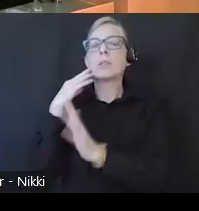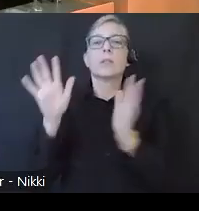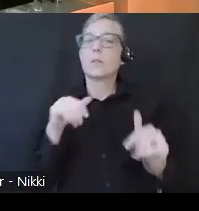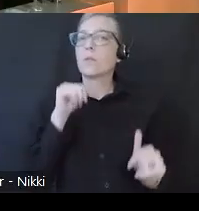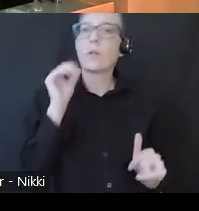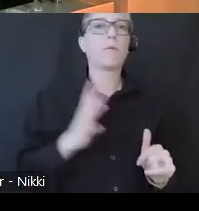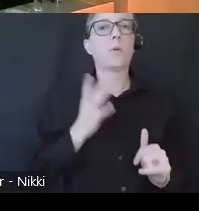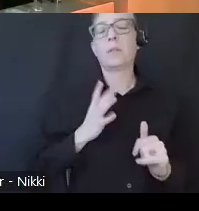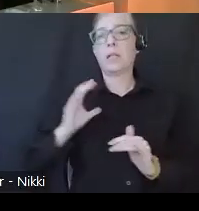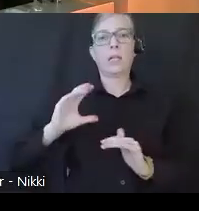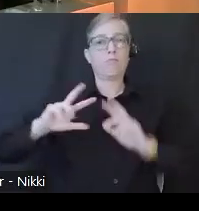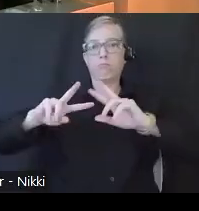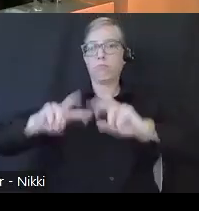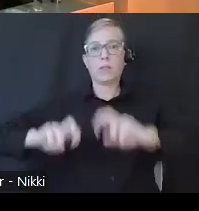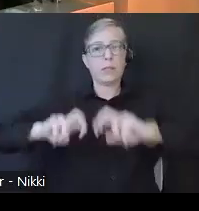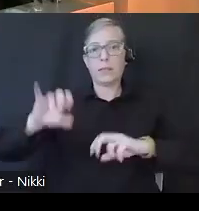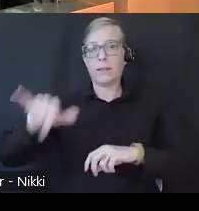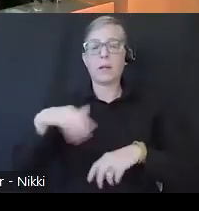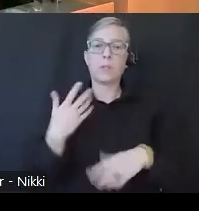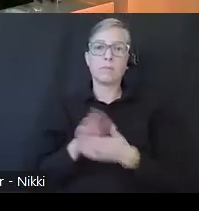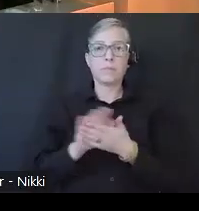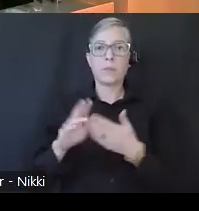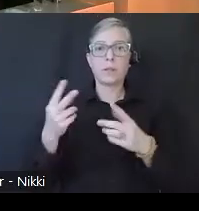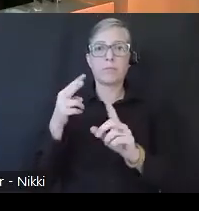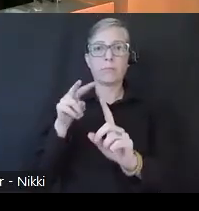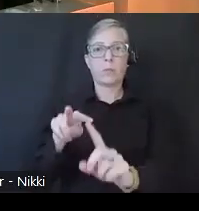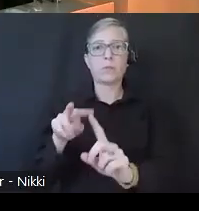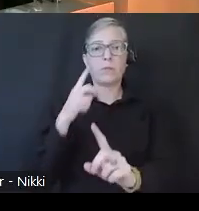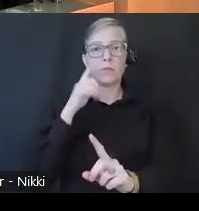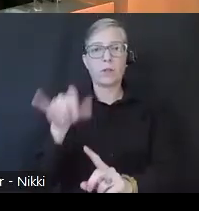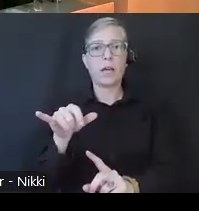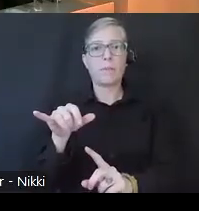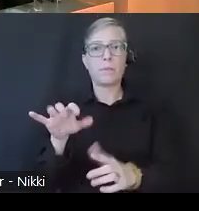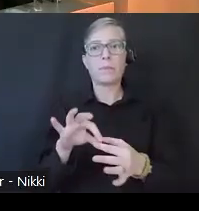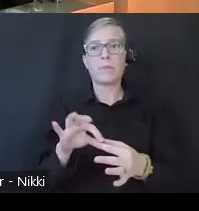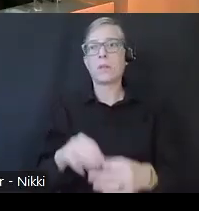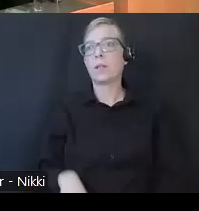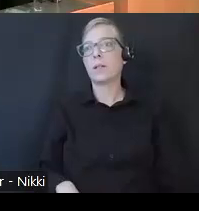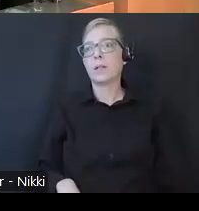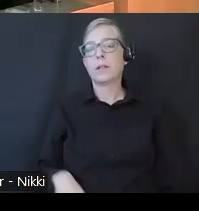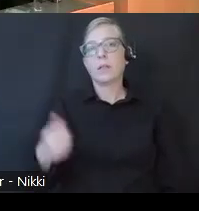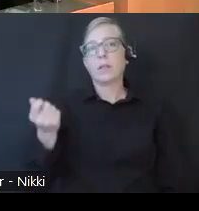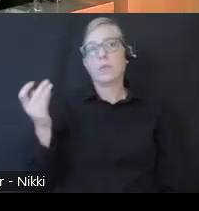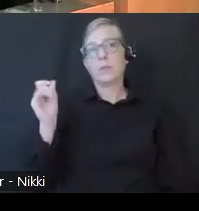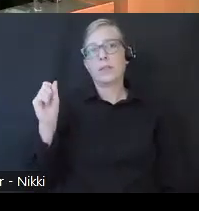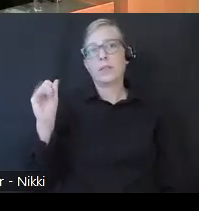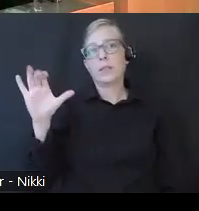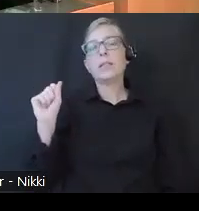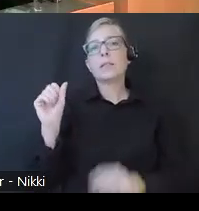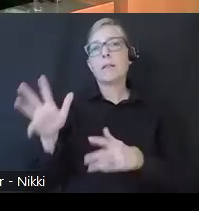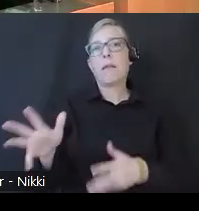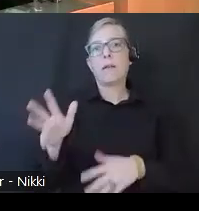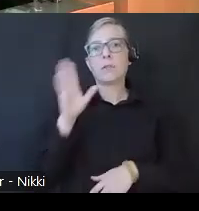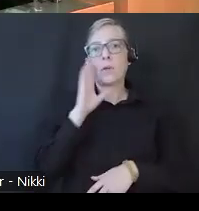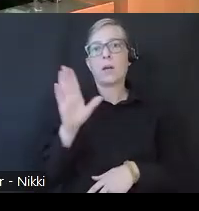a great observation in terms of those links. Okay, we have a few seconds left, and I'm going to take the liberty of making the last